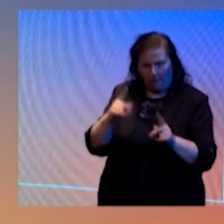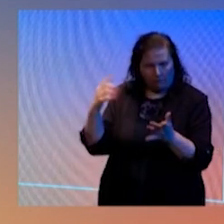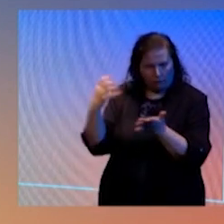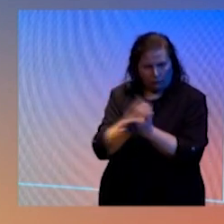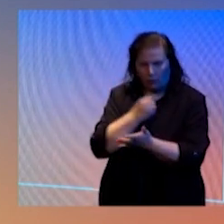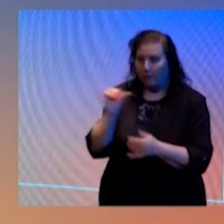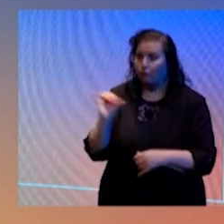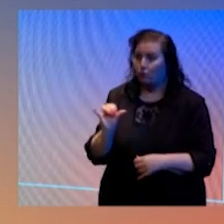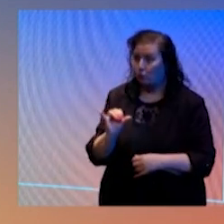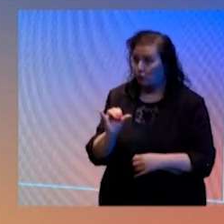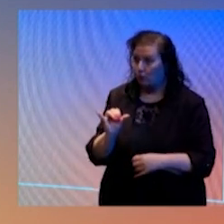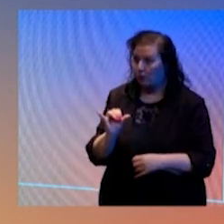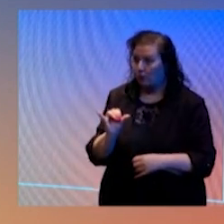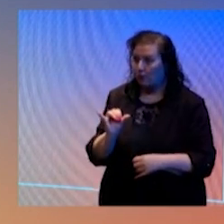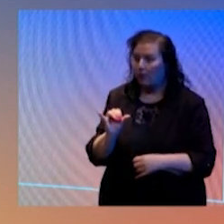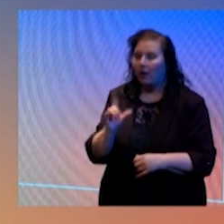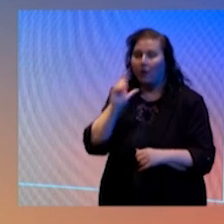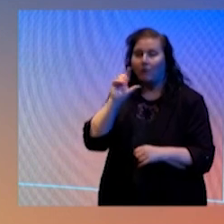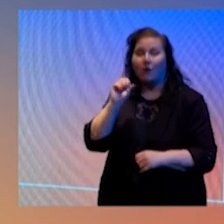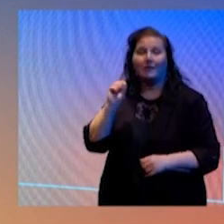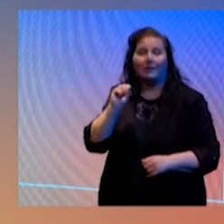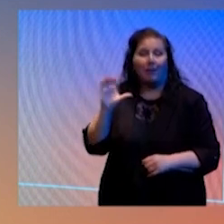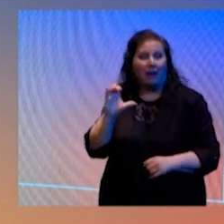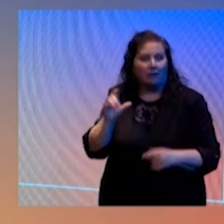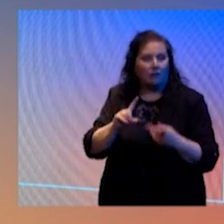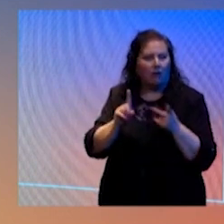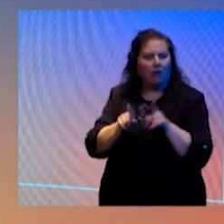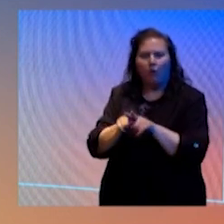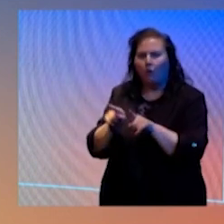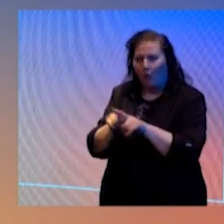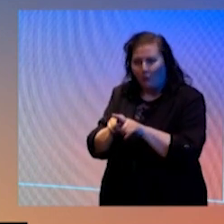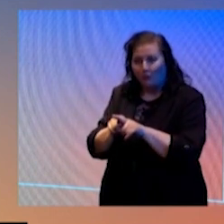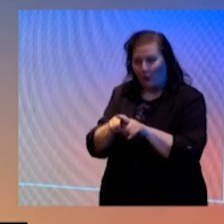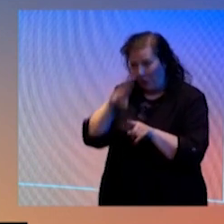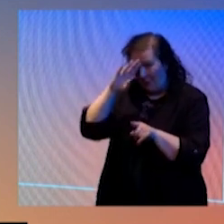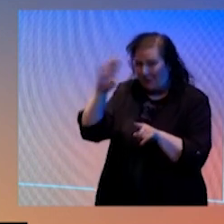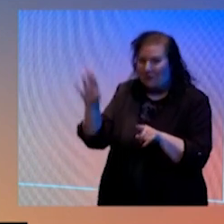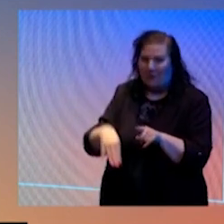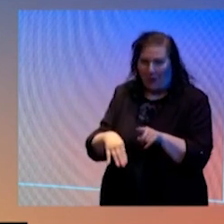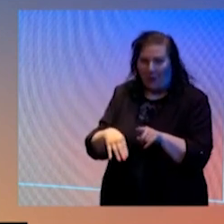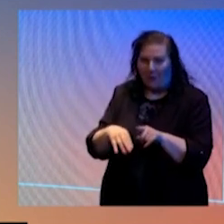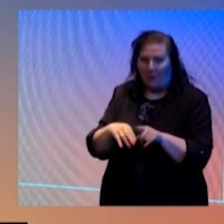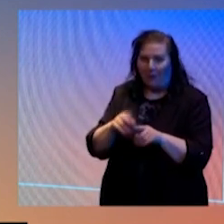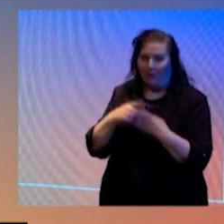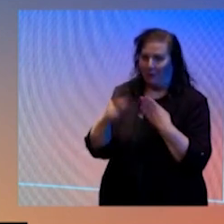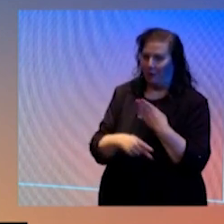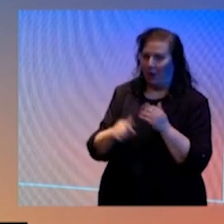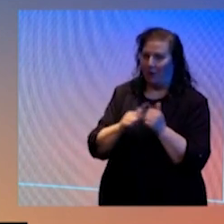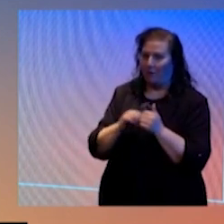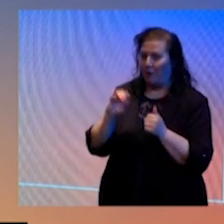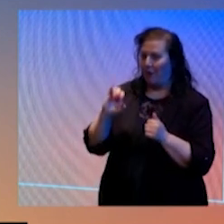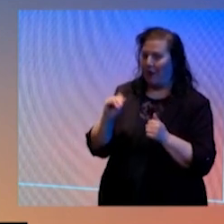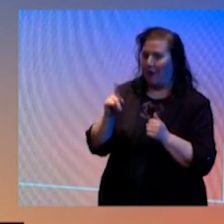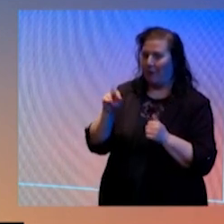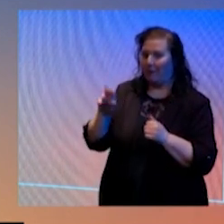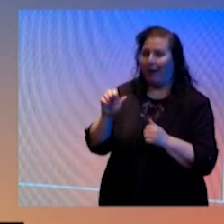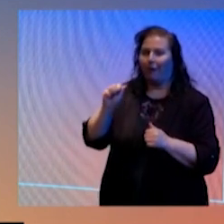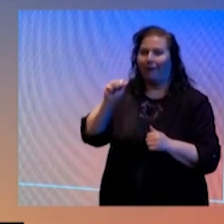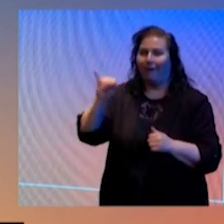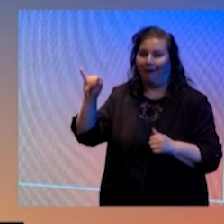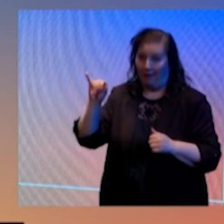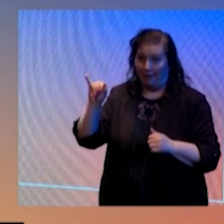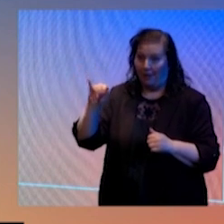these great jobs in semiconductors, and as you've all heard, our initiative for Empire AI,